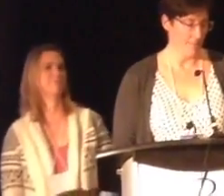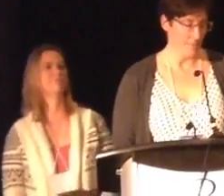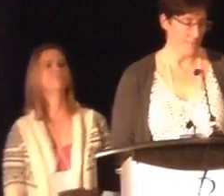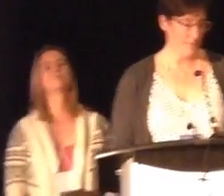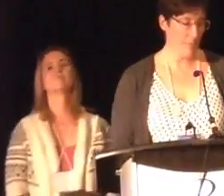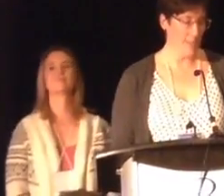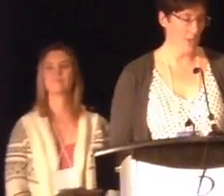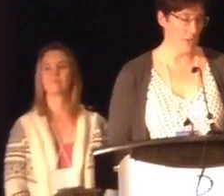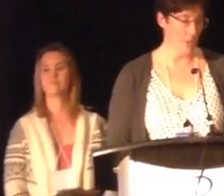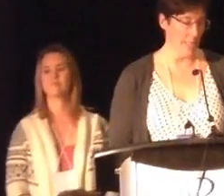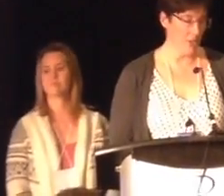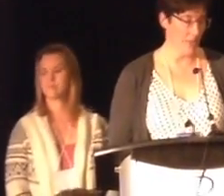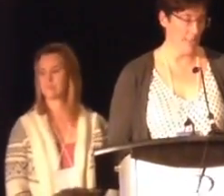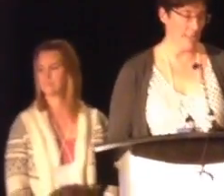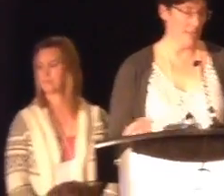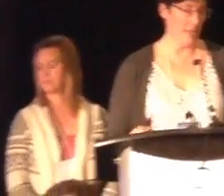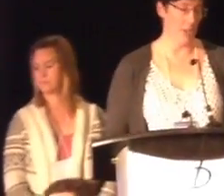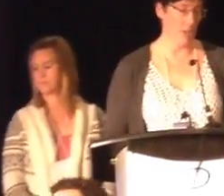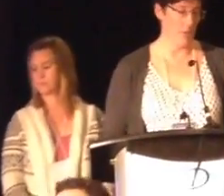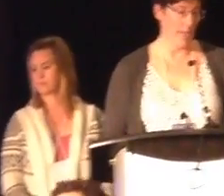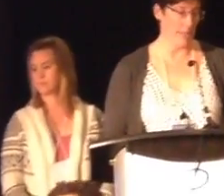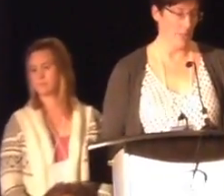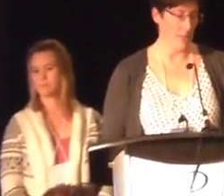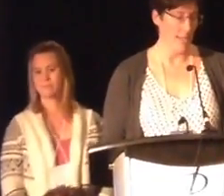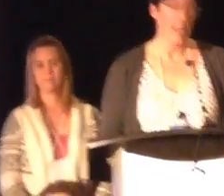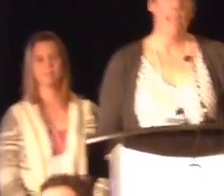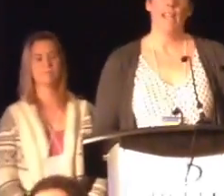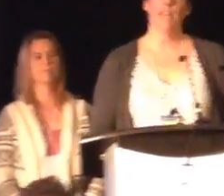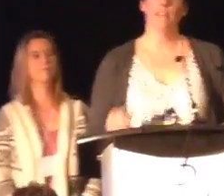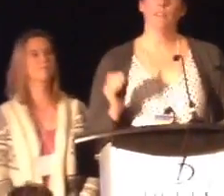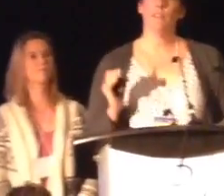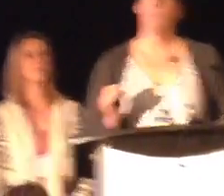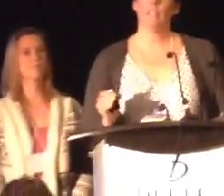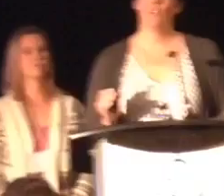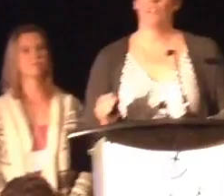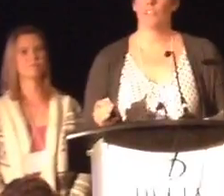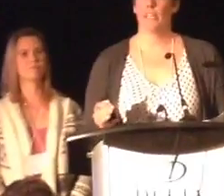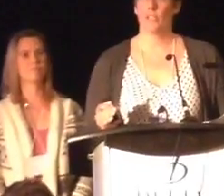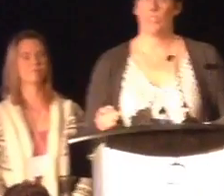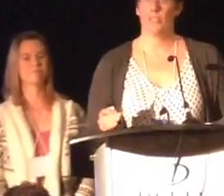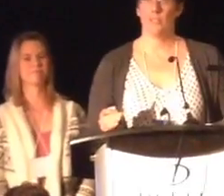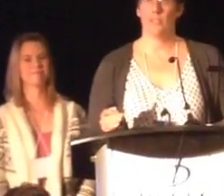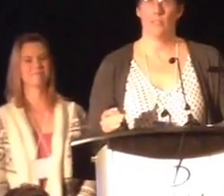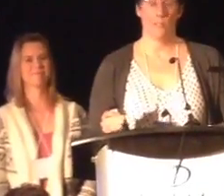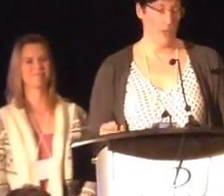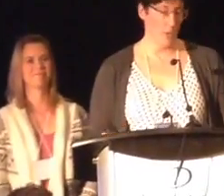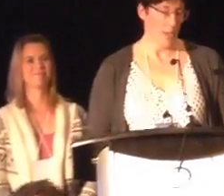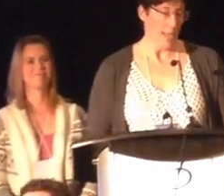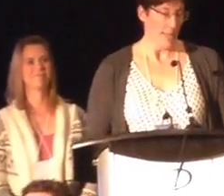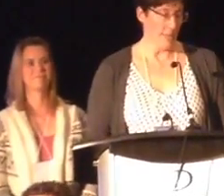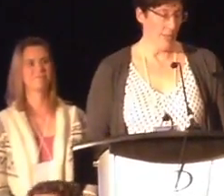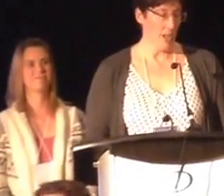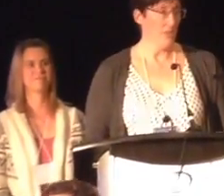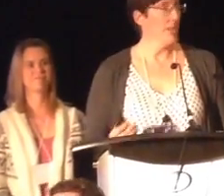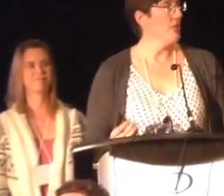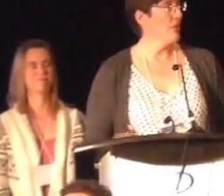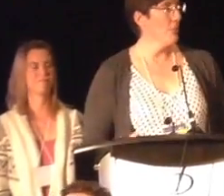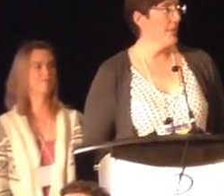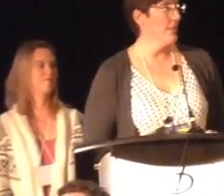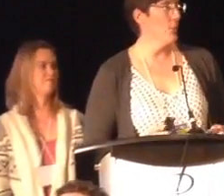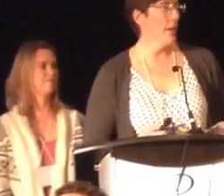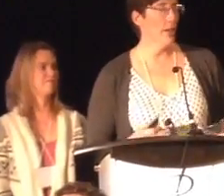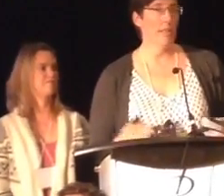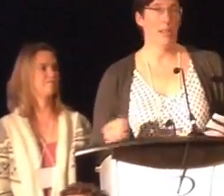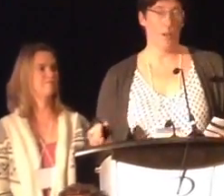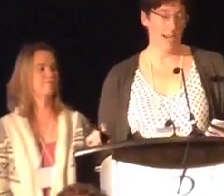context. It starts with each of us identifying our own values and the living contradictions. So the living contradictions